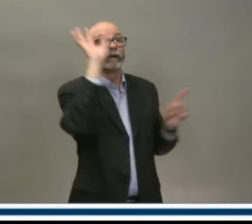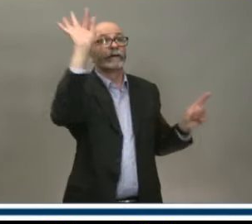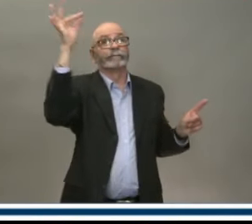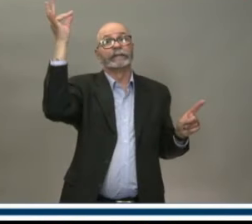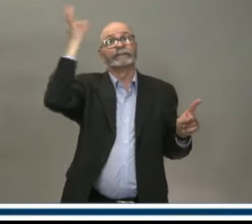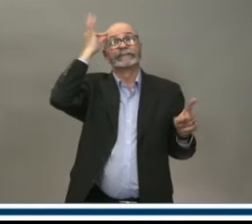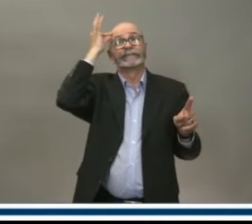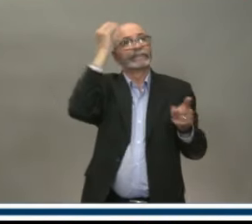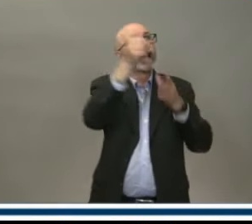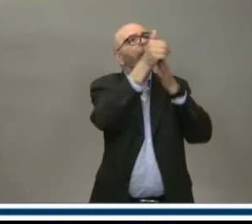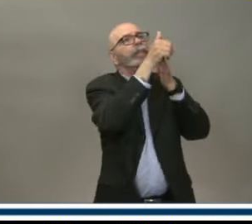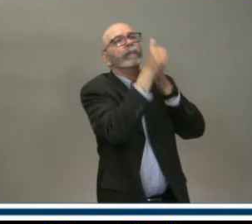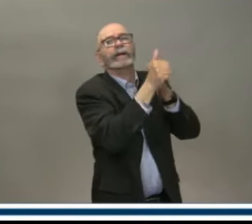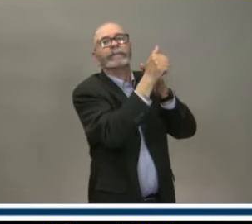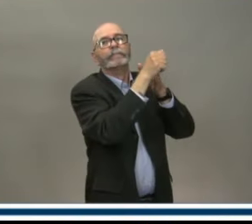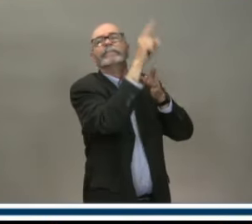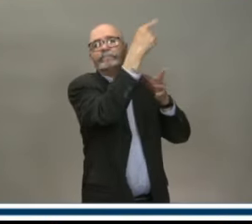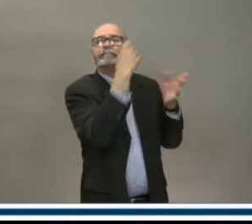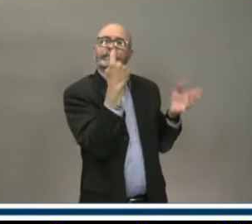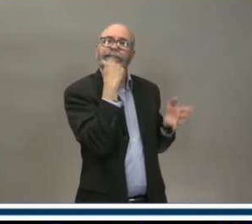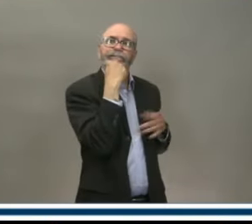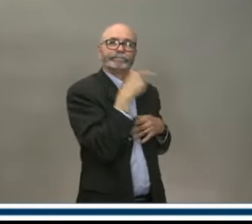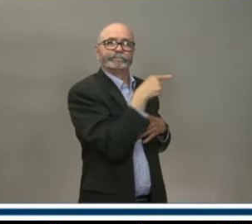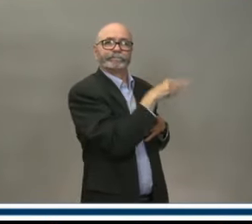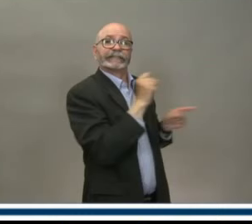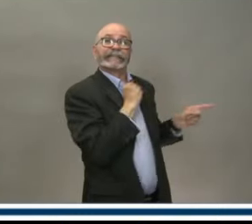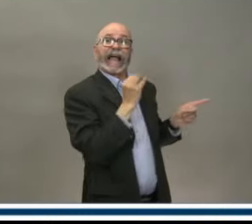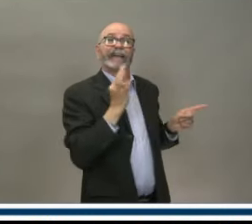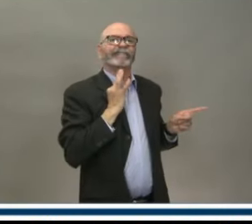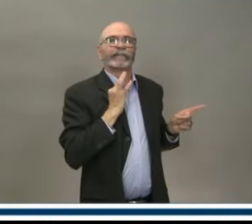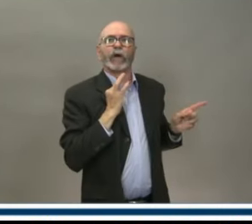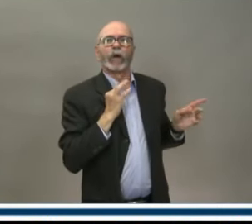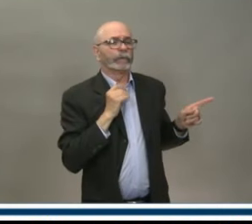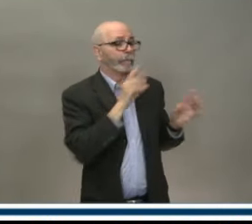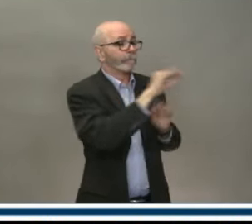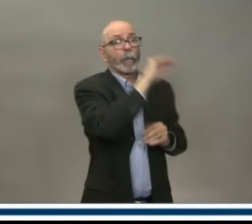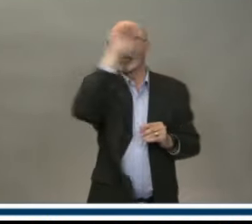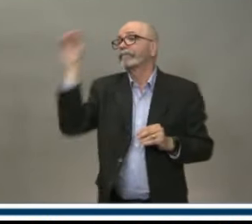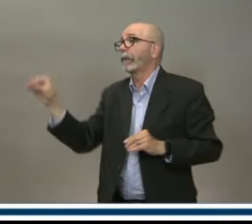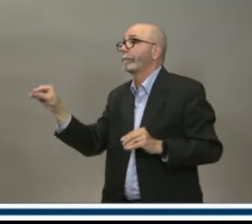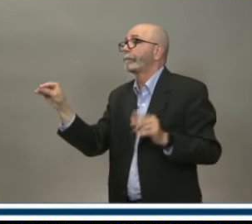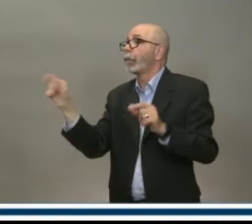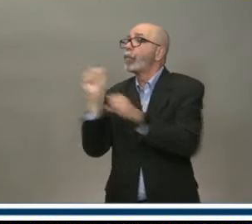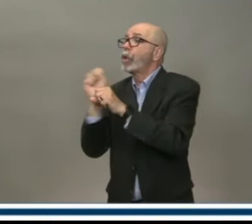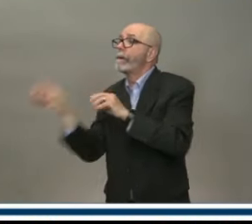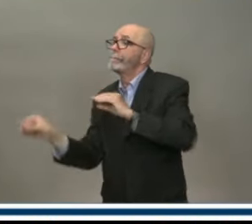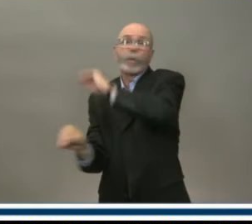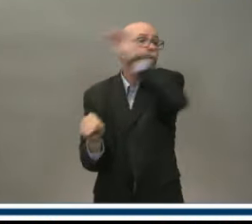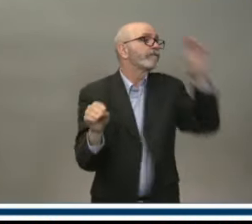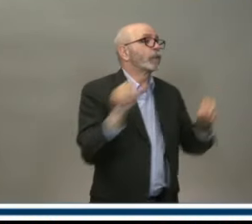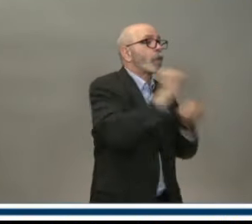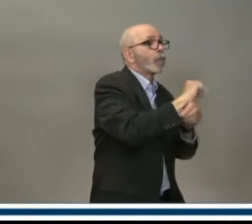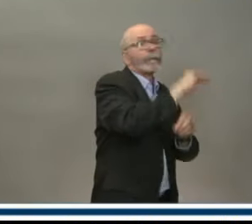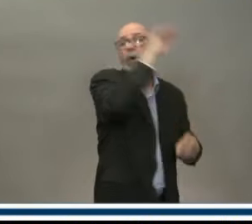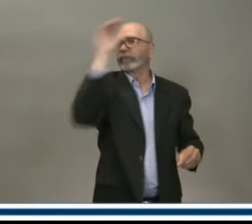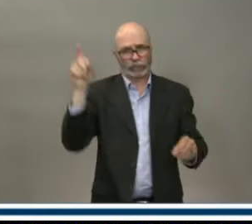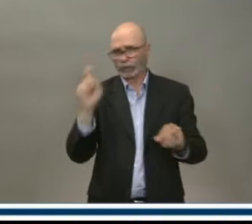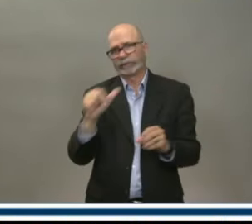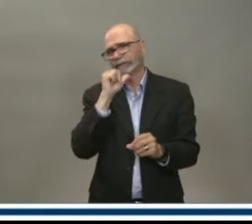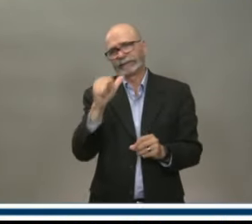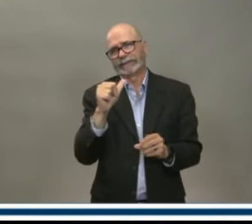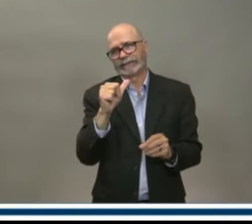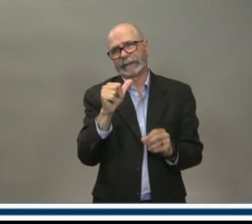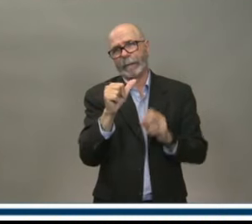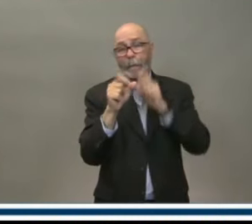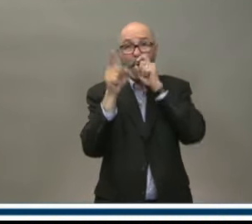do not move around, and there are some calls to have that actually officially mandated. I'm just wondering, as we continue to see more positive cases and